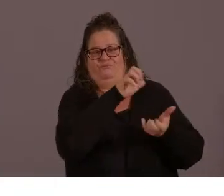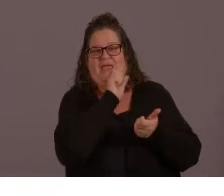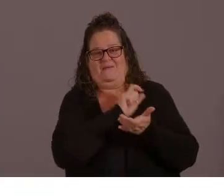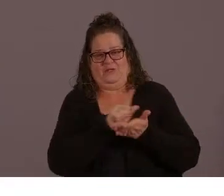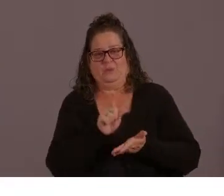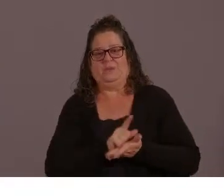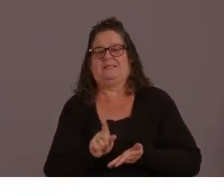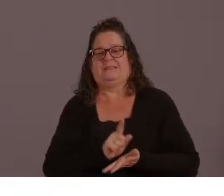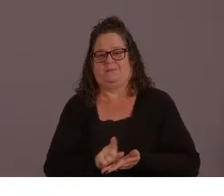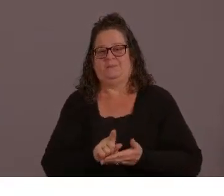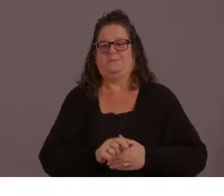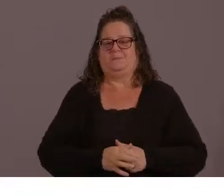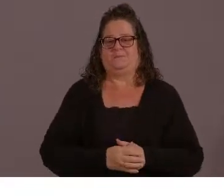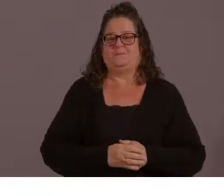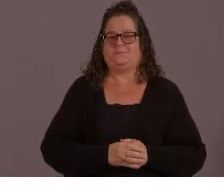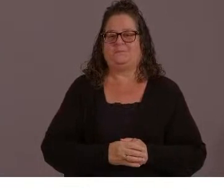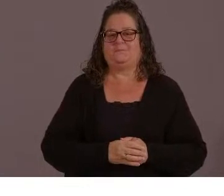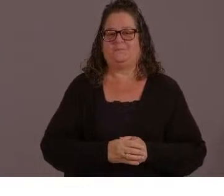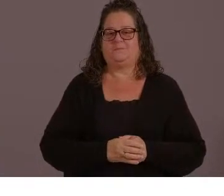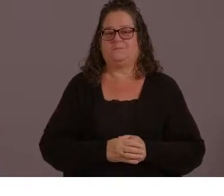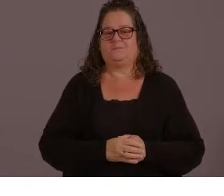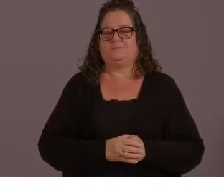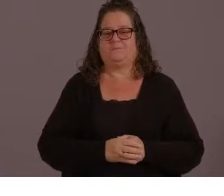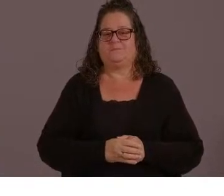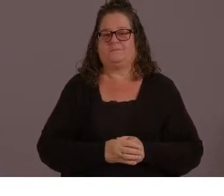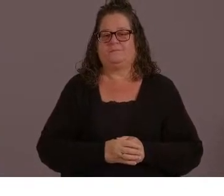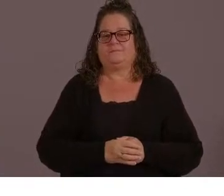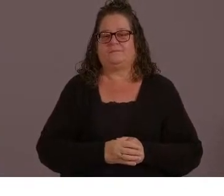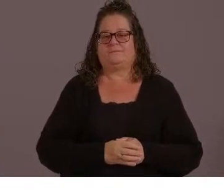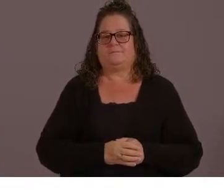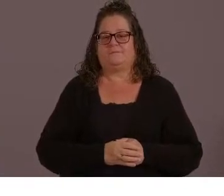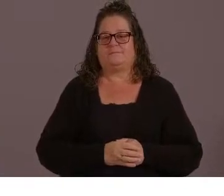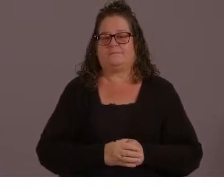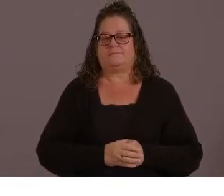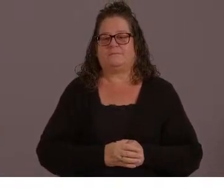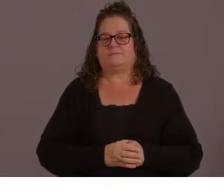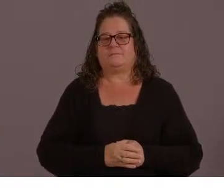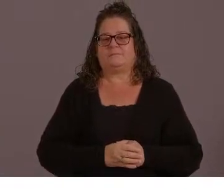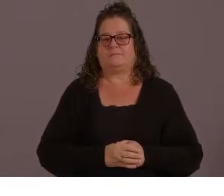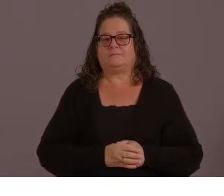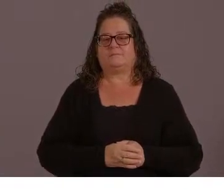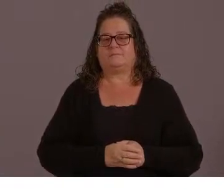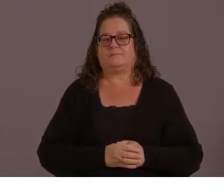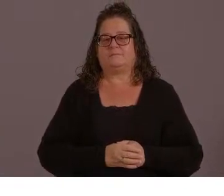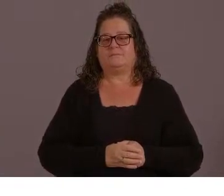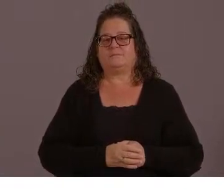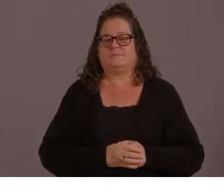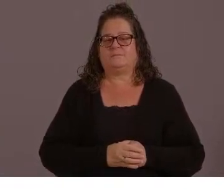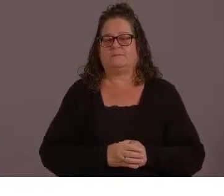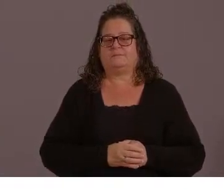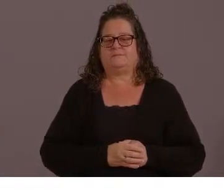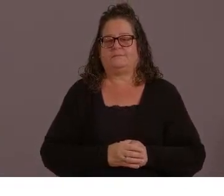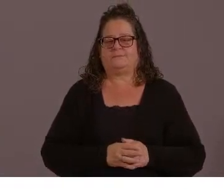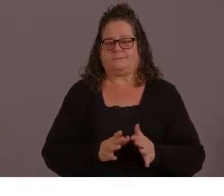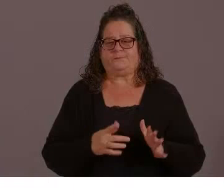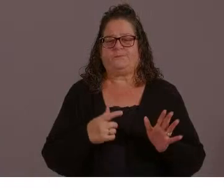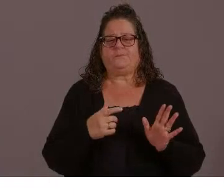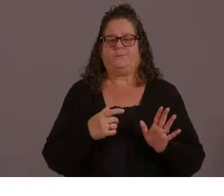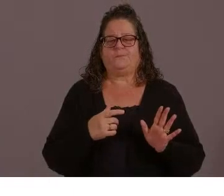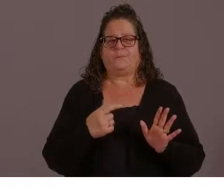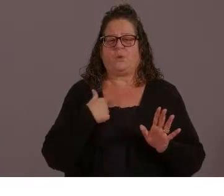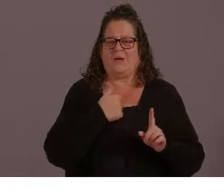vaccine that is being provided to Arizona. We have several, we received